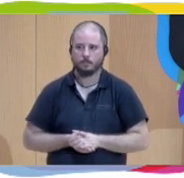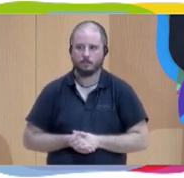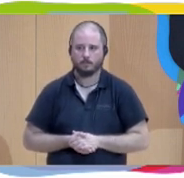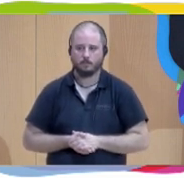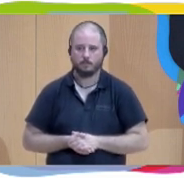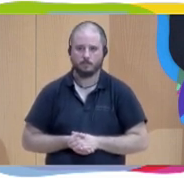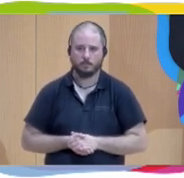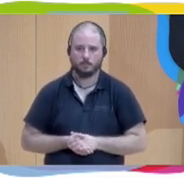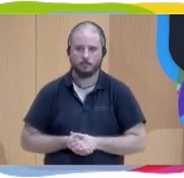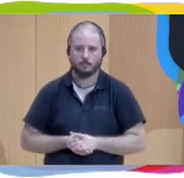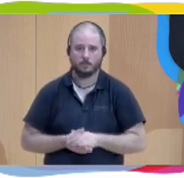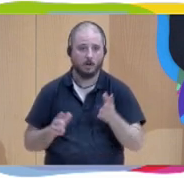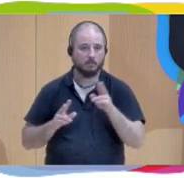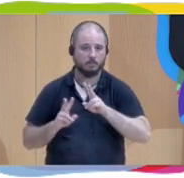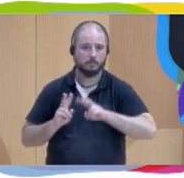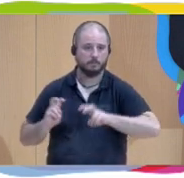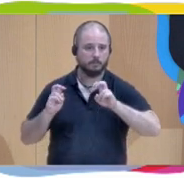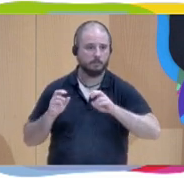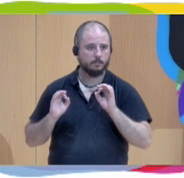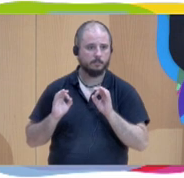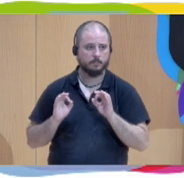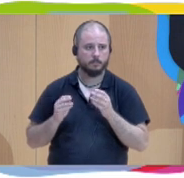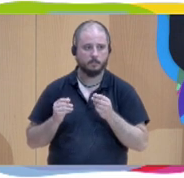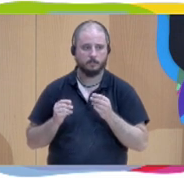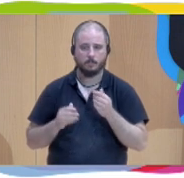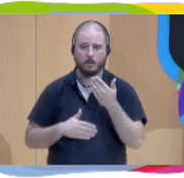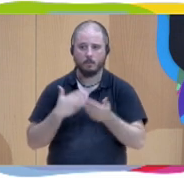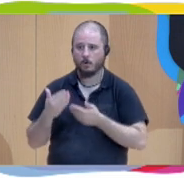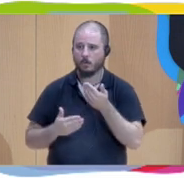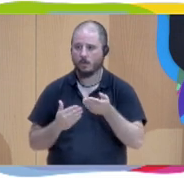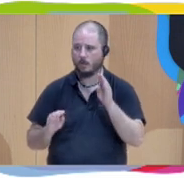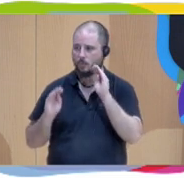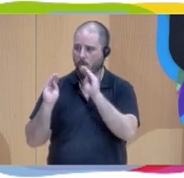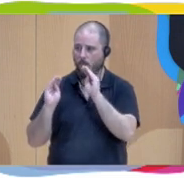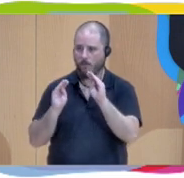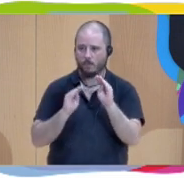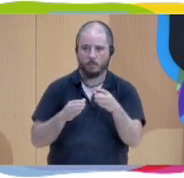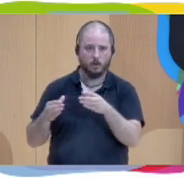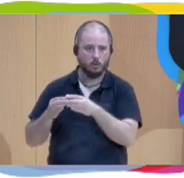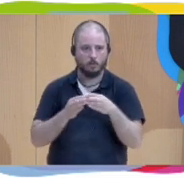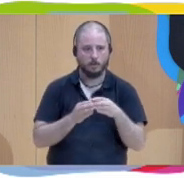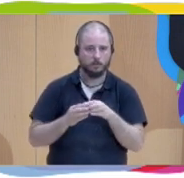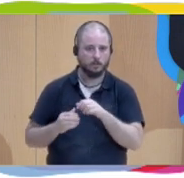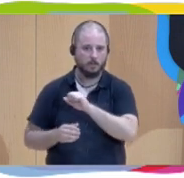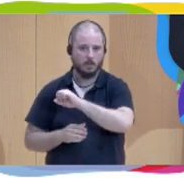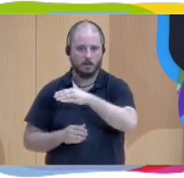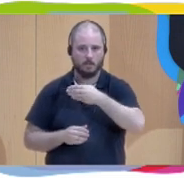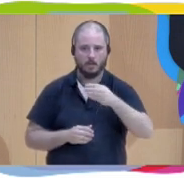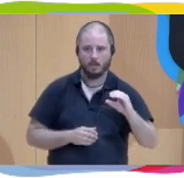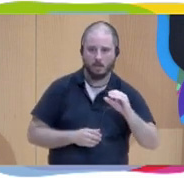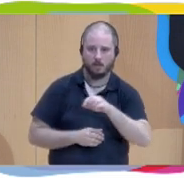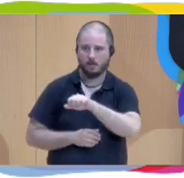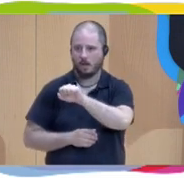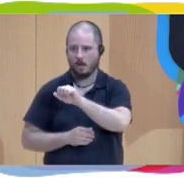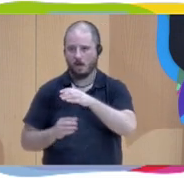three different groups, groups A, B and C. And group A was the facilitator training group. And